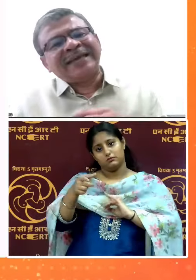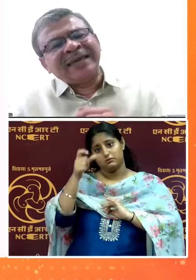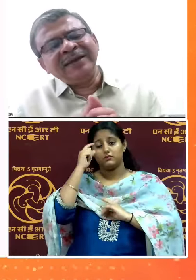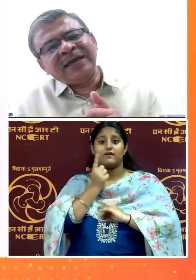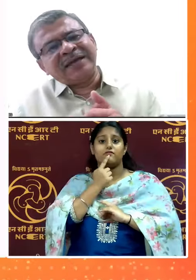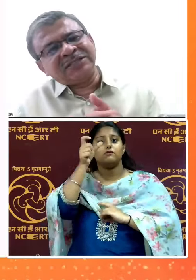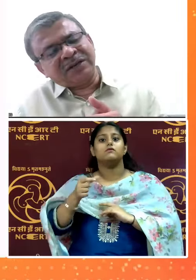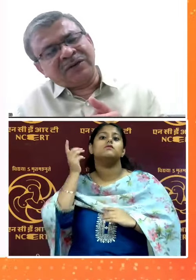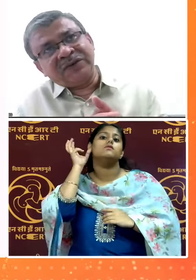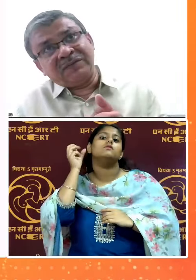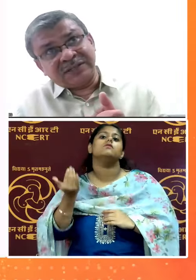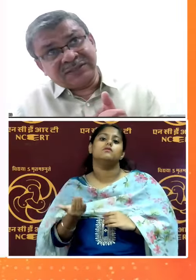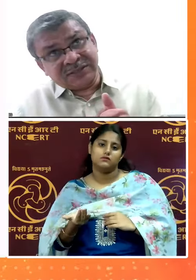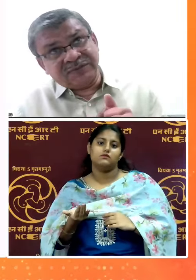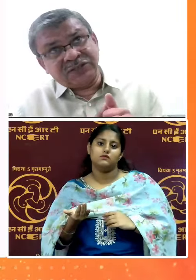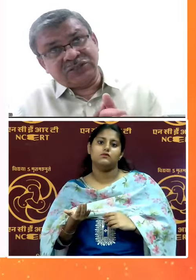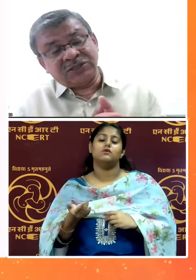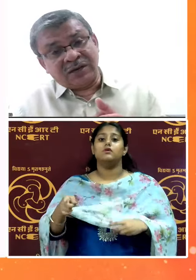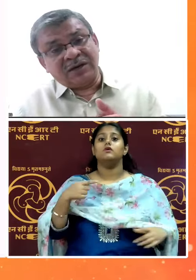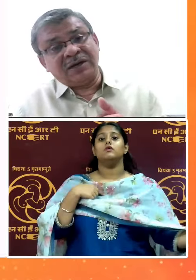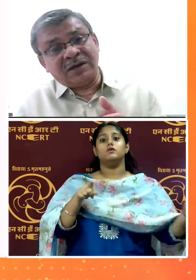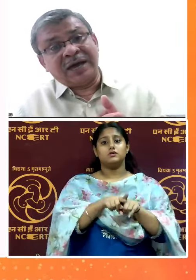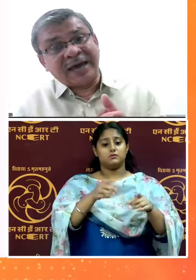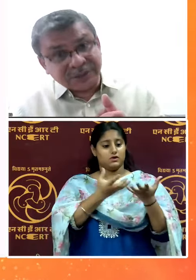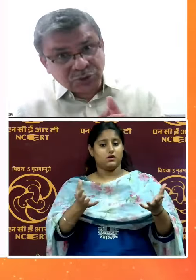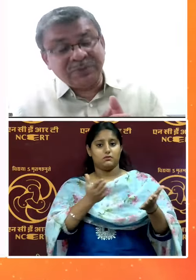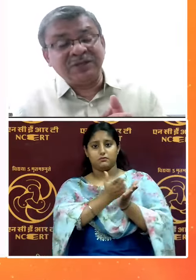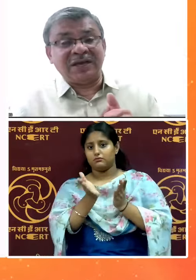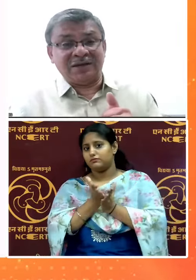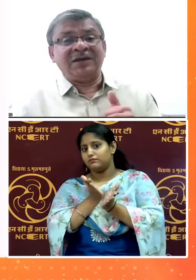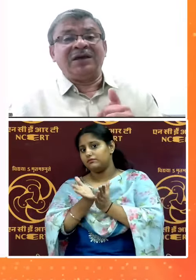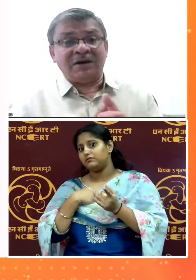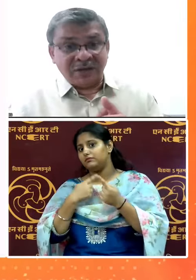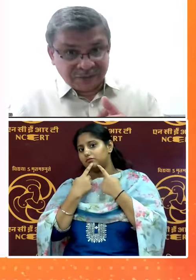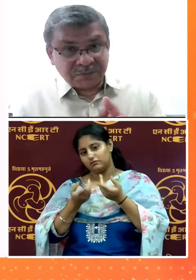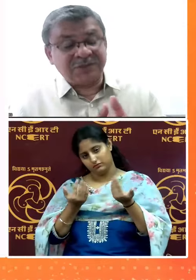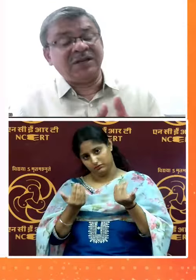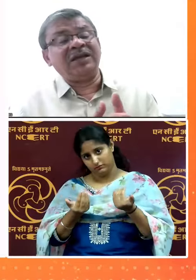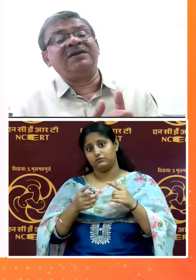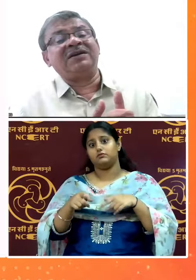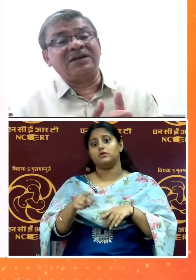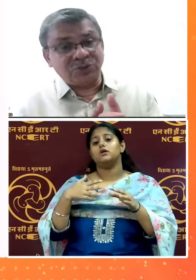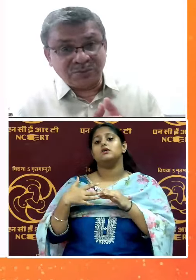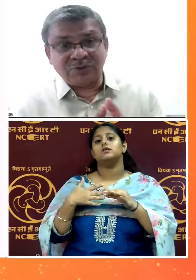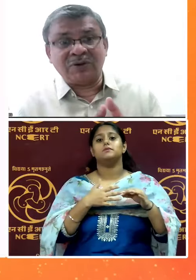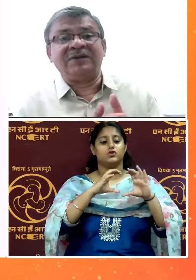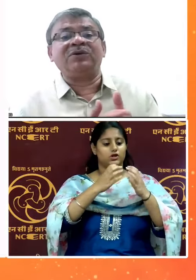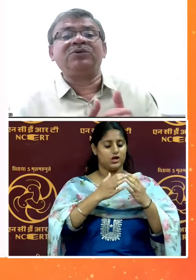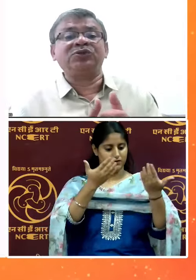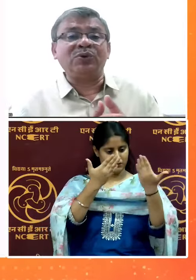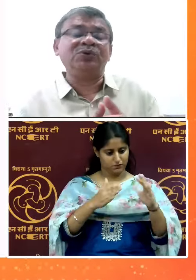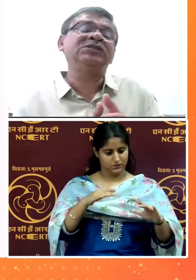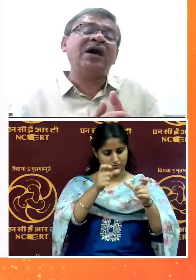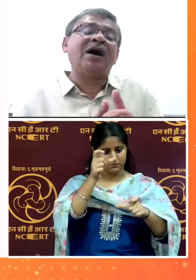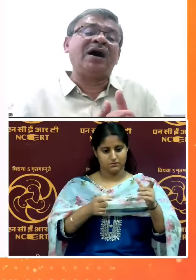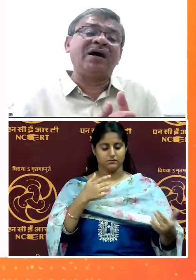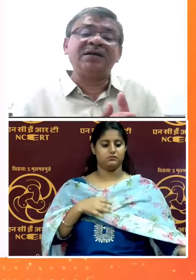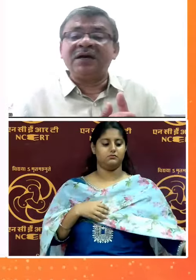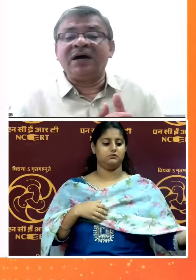The second category of devices which has to be there, especially in the classrooms or in the